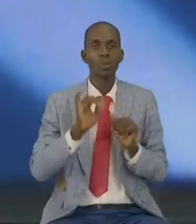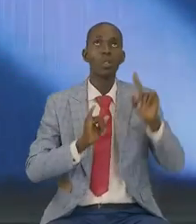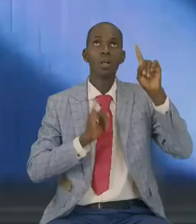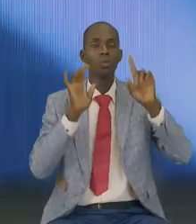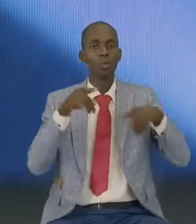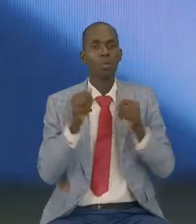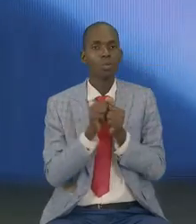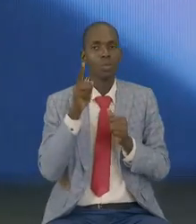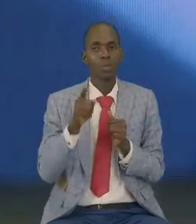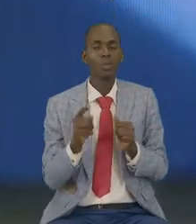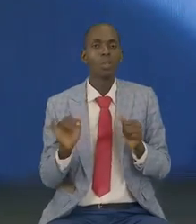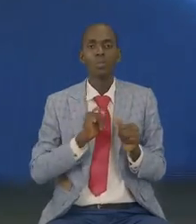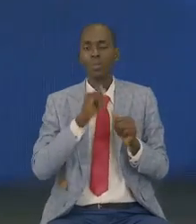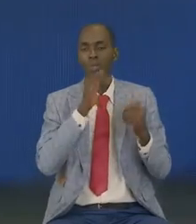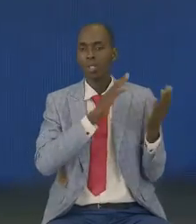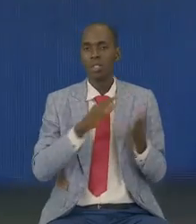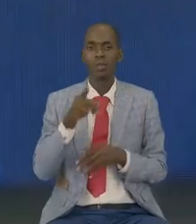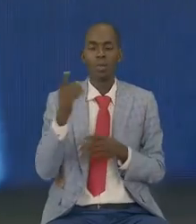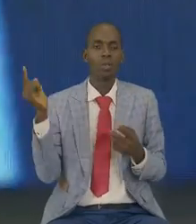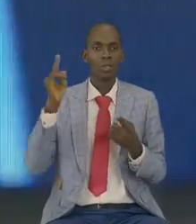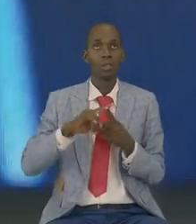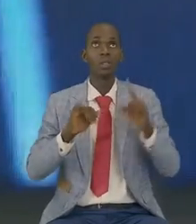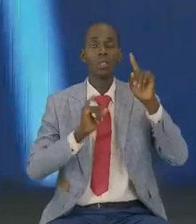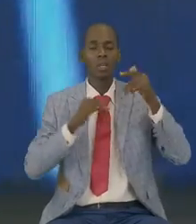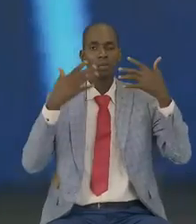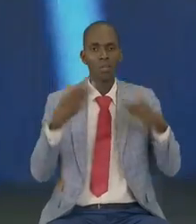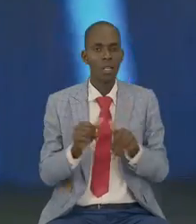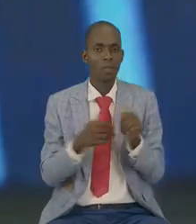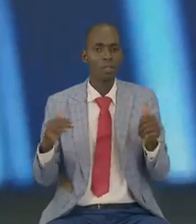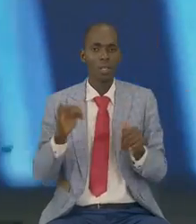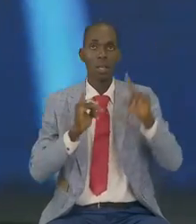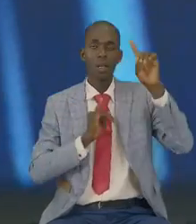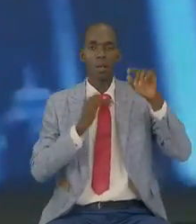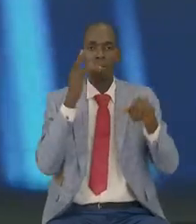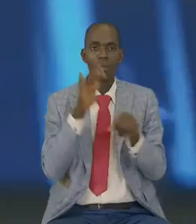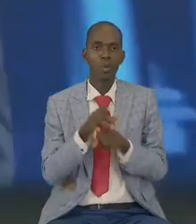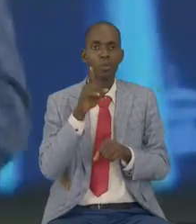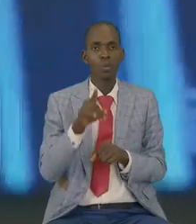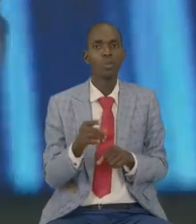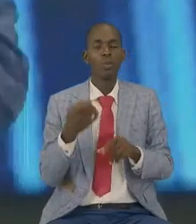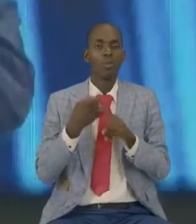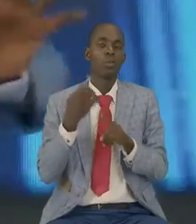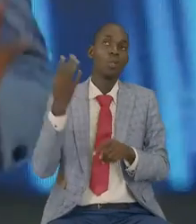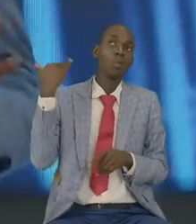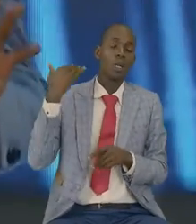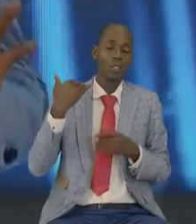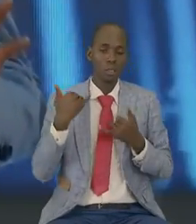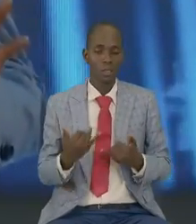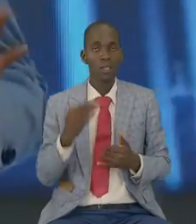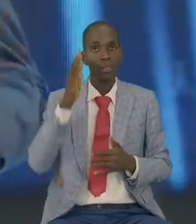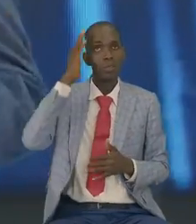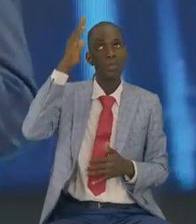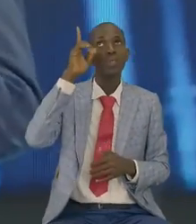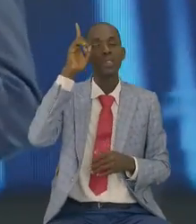leave you until I've finished and accomplished everything I promised you, of the past, of the present, of the future. It